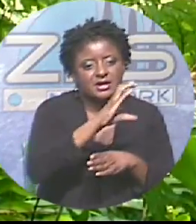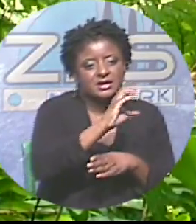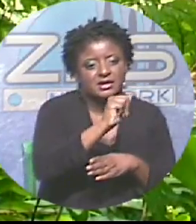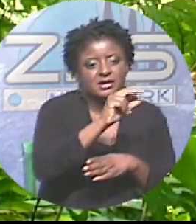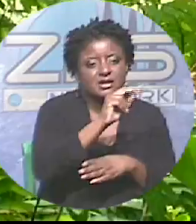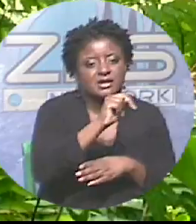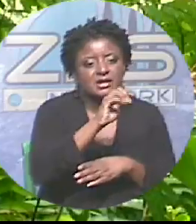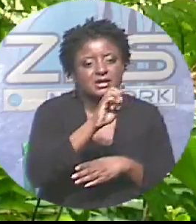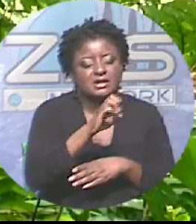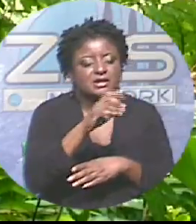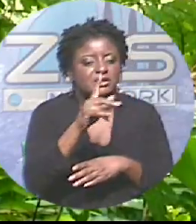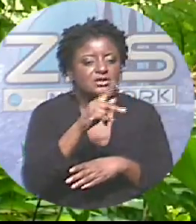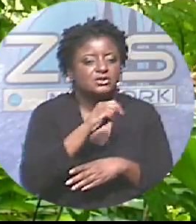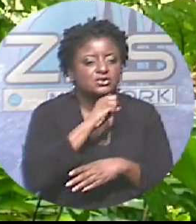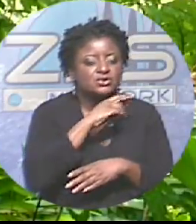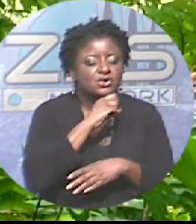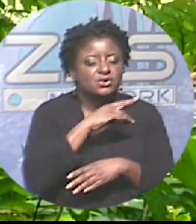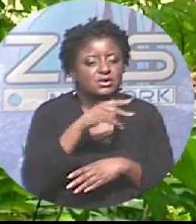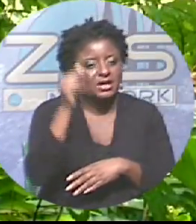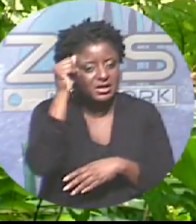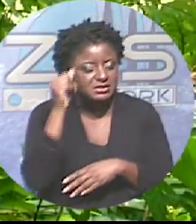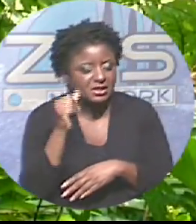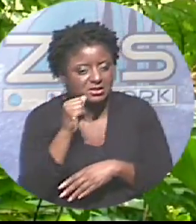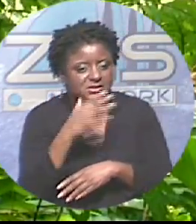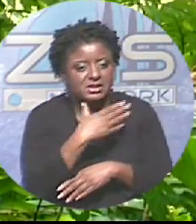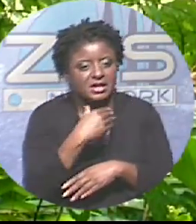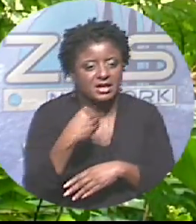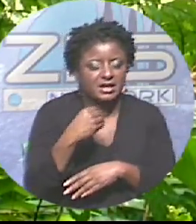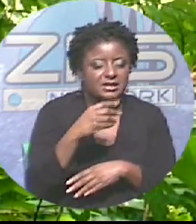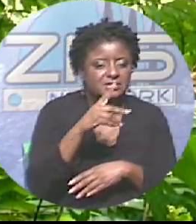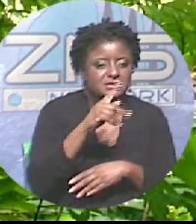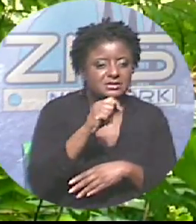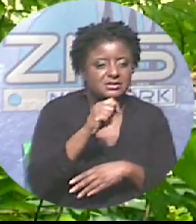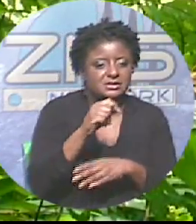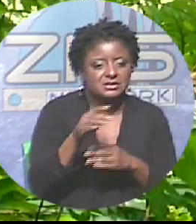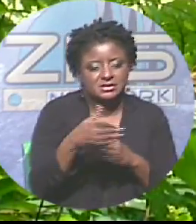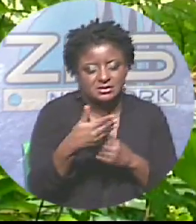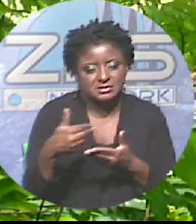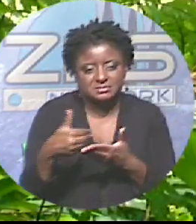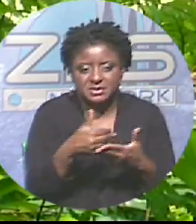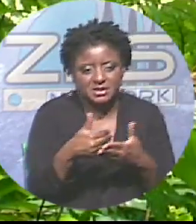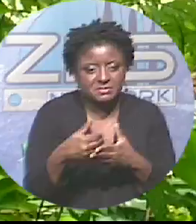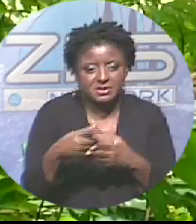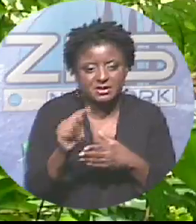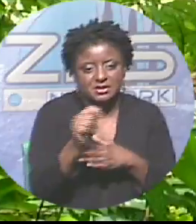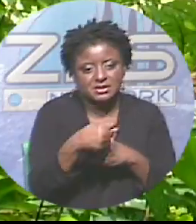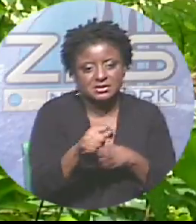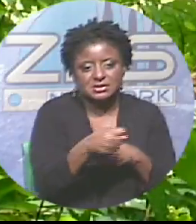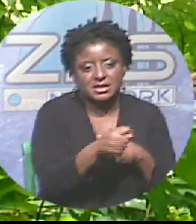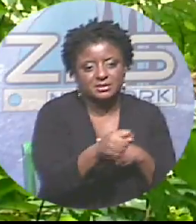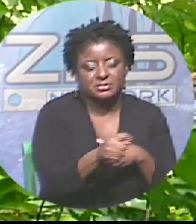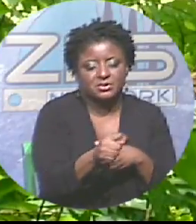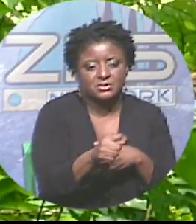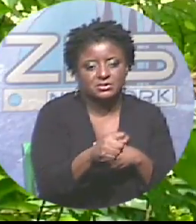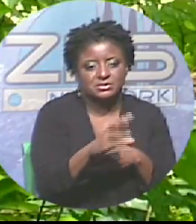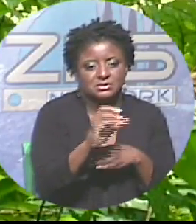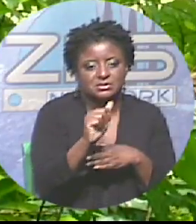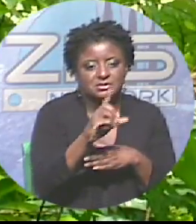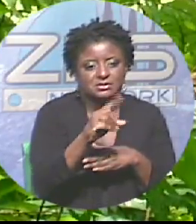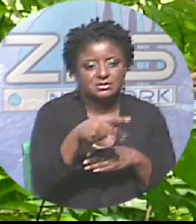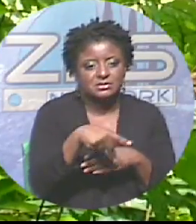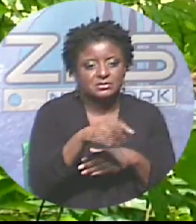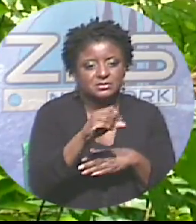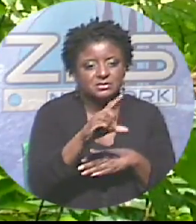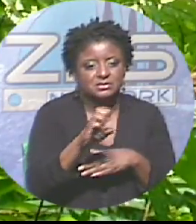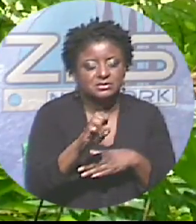and identify the adults as well as tadpoles, eggs, and we actually work on